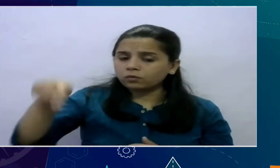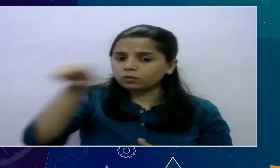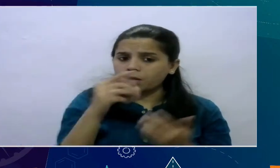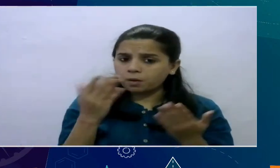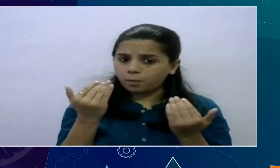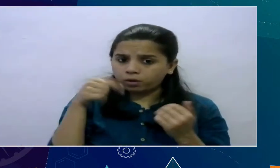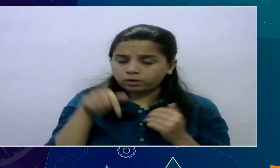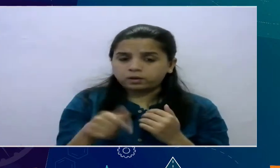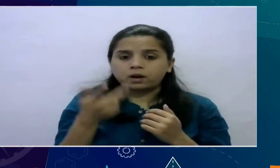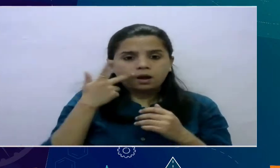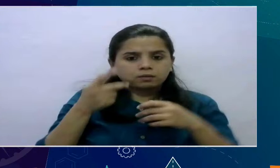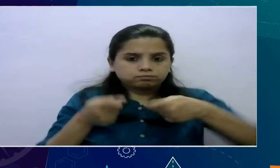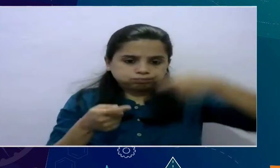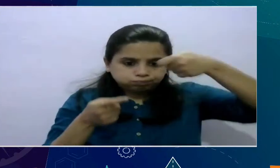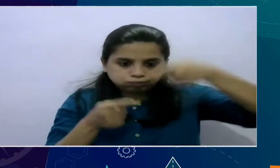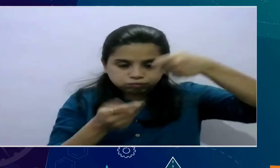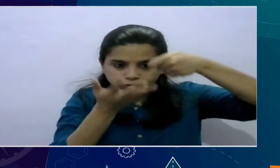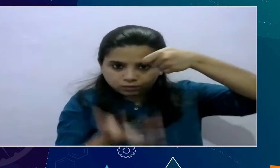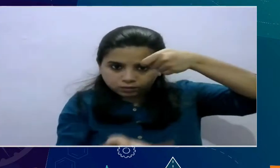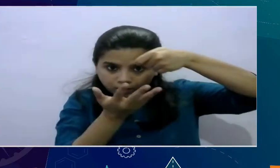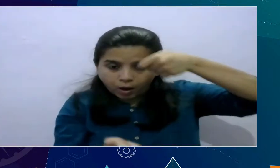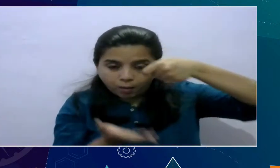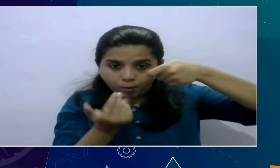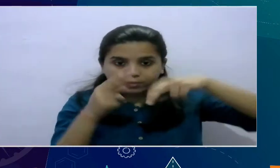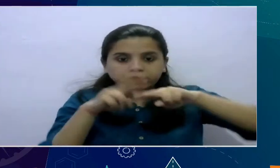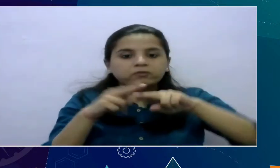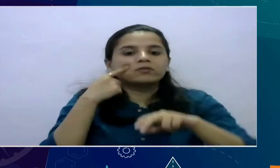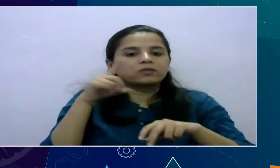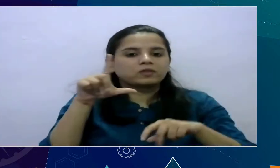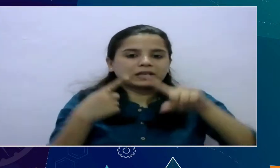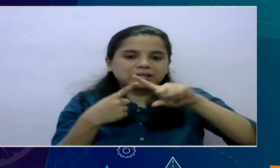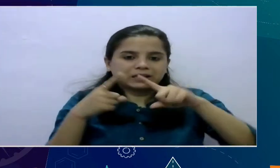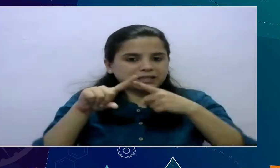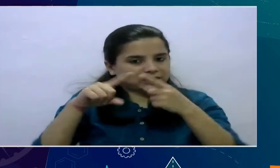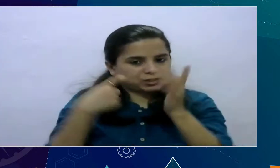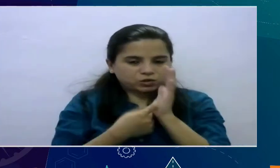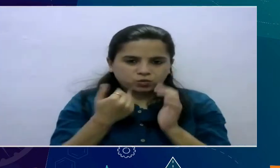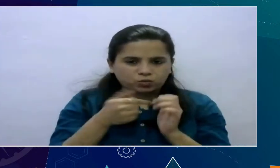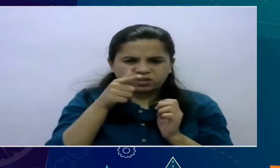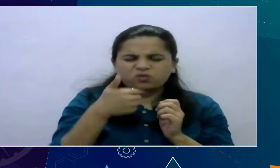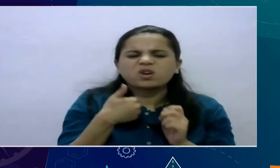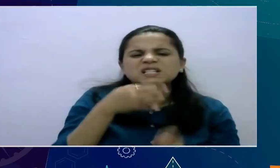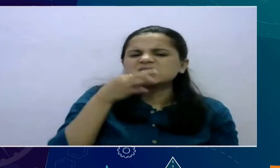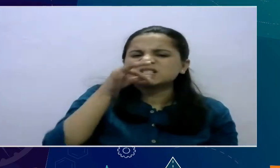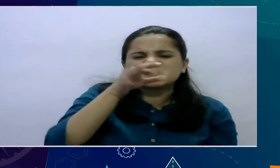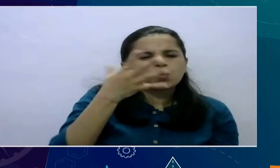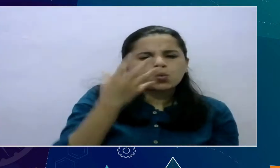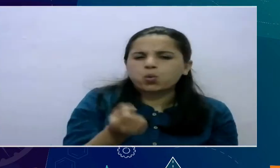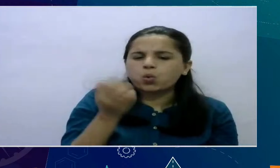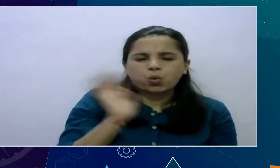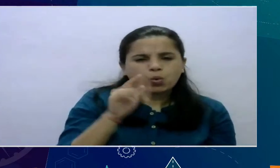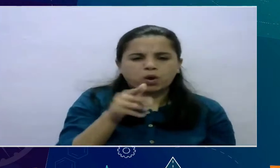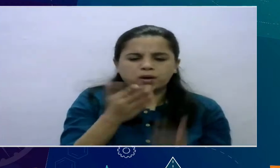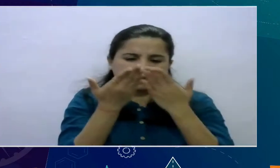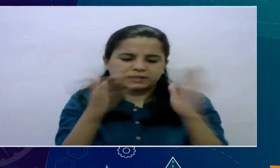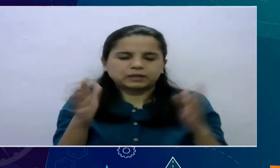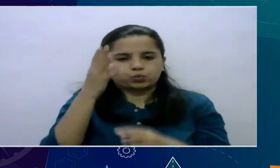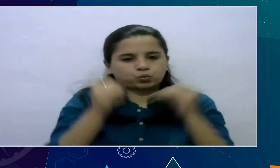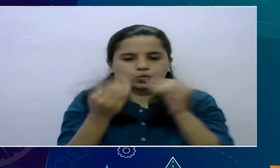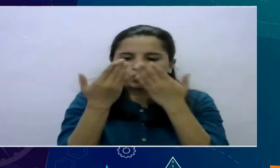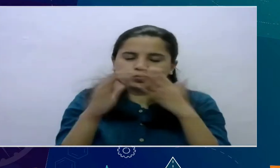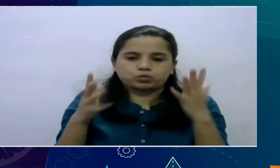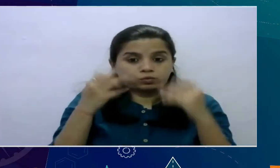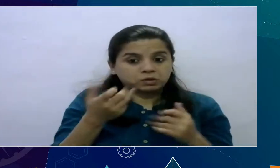to filter it or not. You want to separate the mixture, right? You don't want the salt in water, or you want to separate the milk. Let's see if